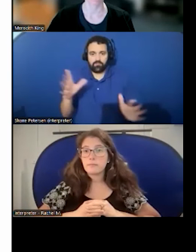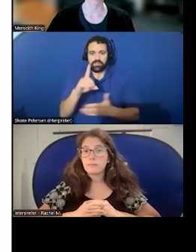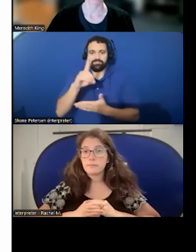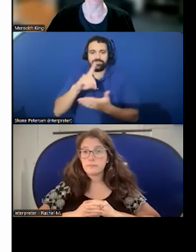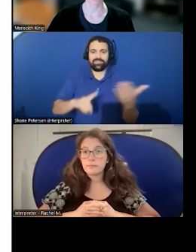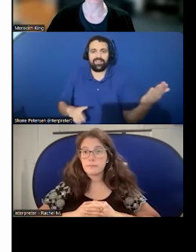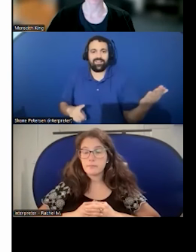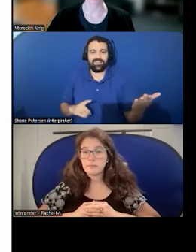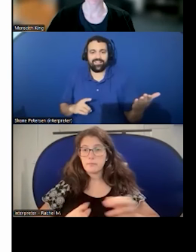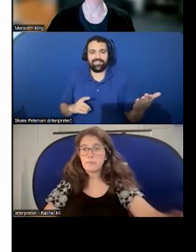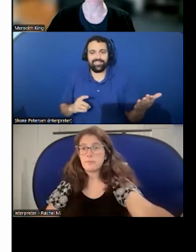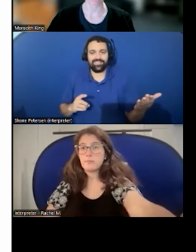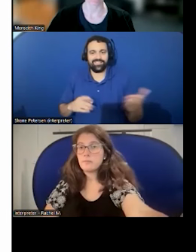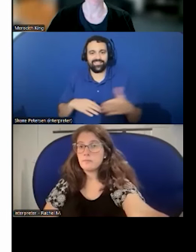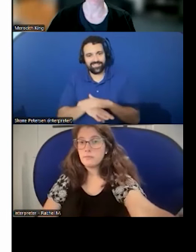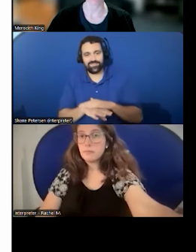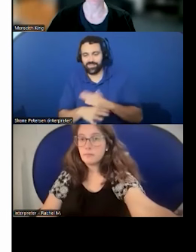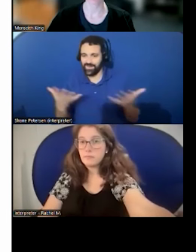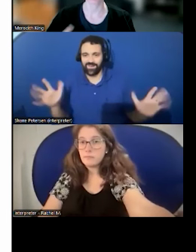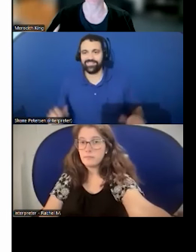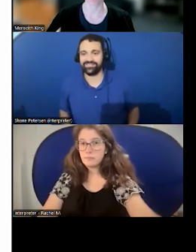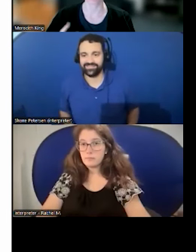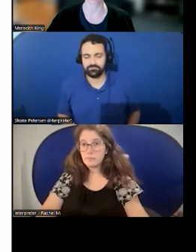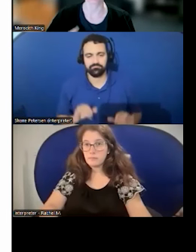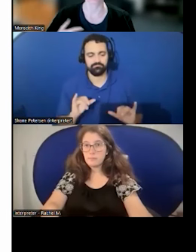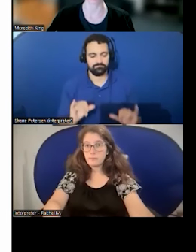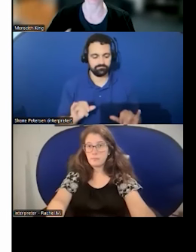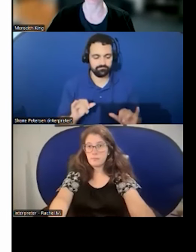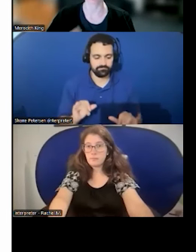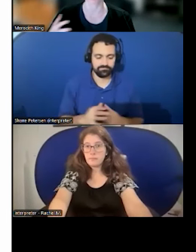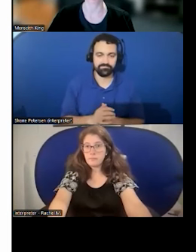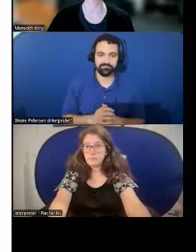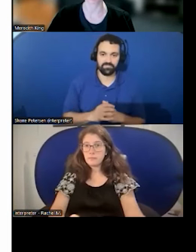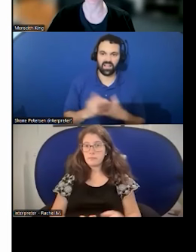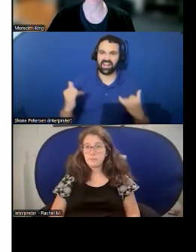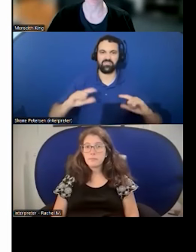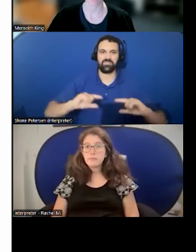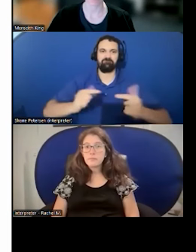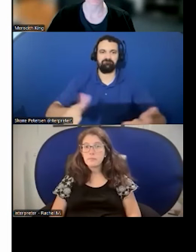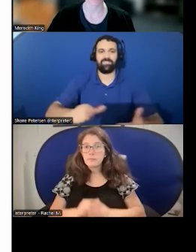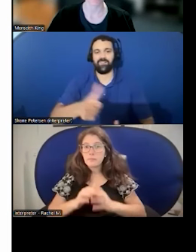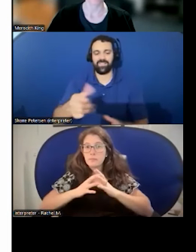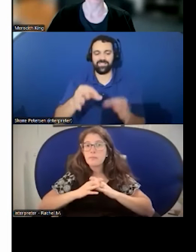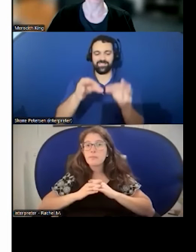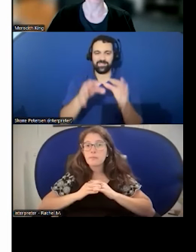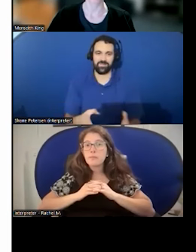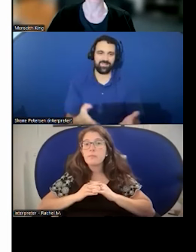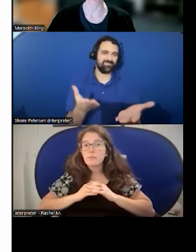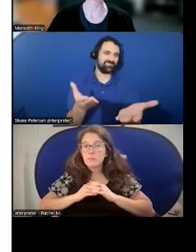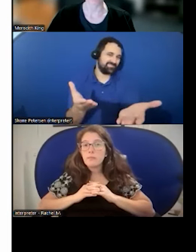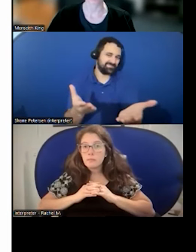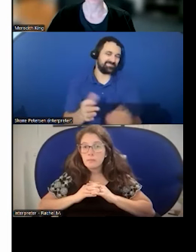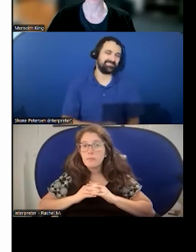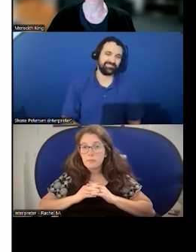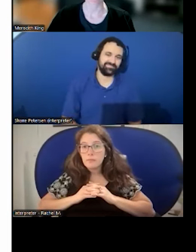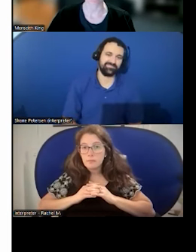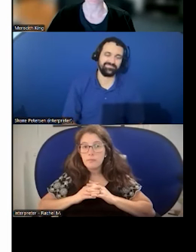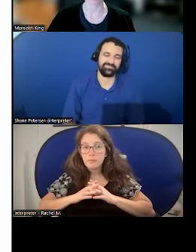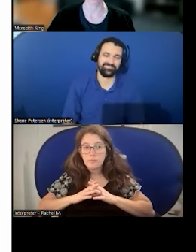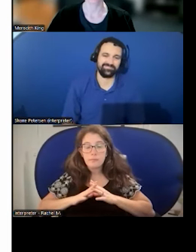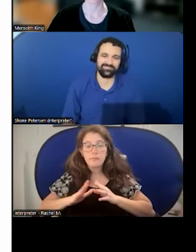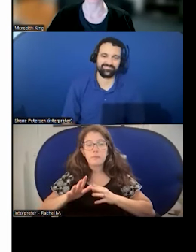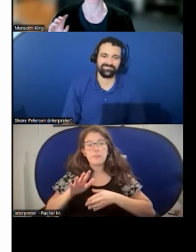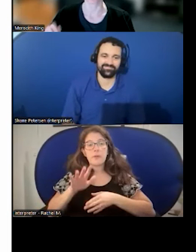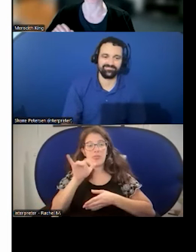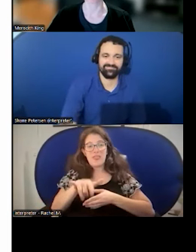accessibility. So they don't replace accommodations, UDL and accessible design. They don't replace accommodation, but they greatly reduce that